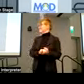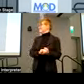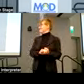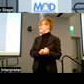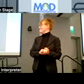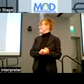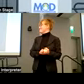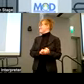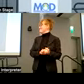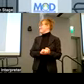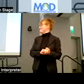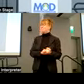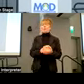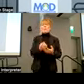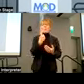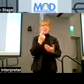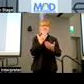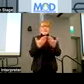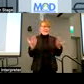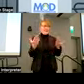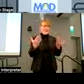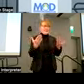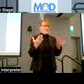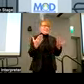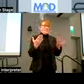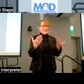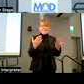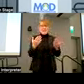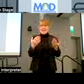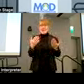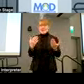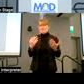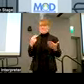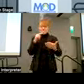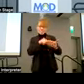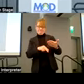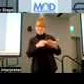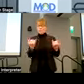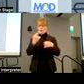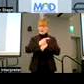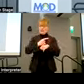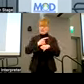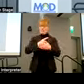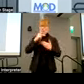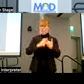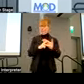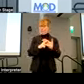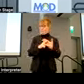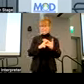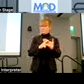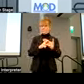One of the things that I that I am that I'm thrilled with with today's program is again to be able to